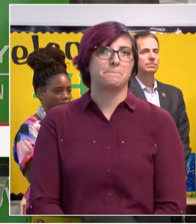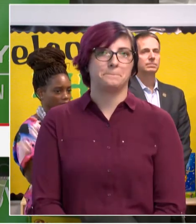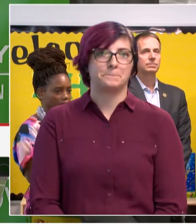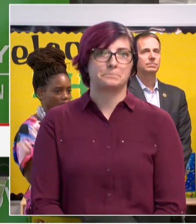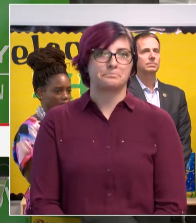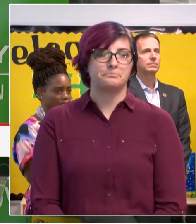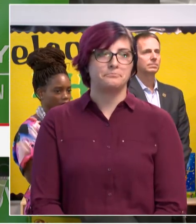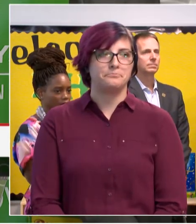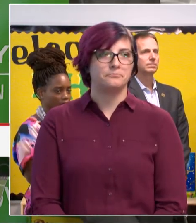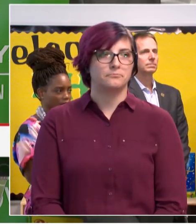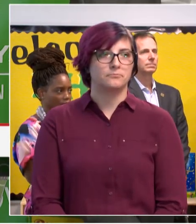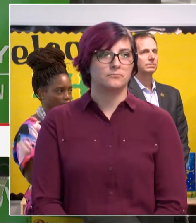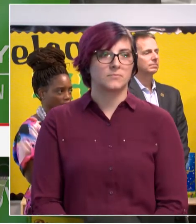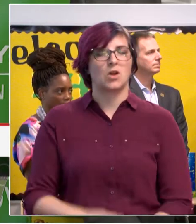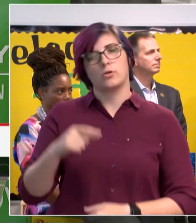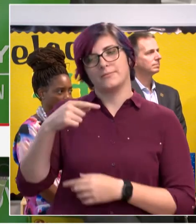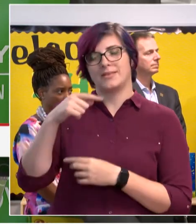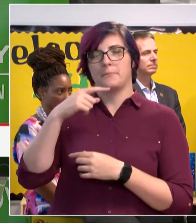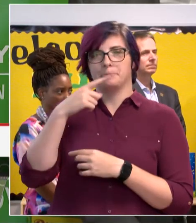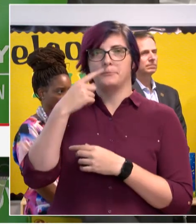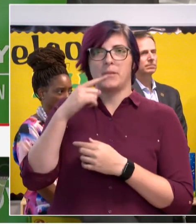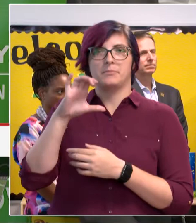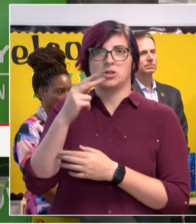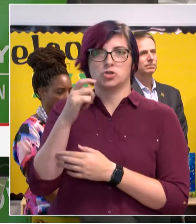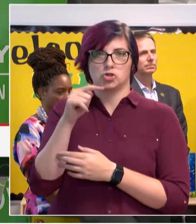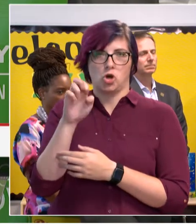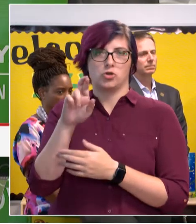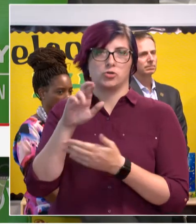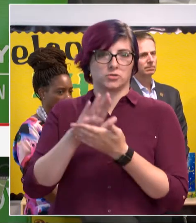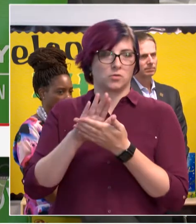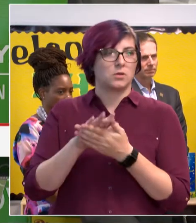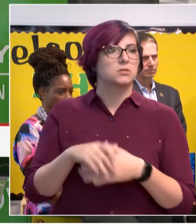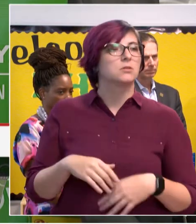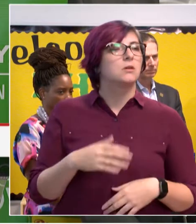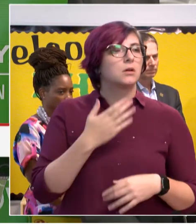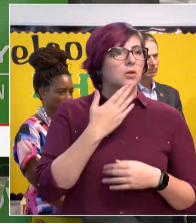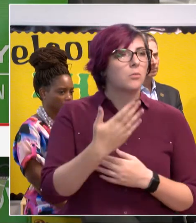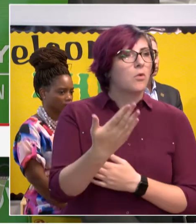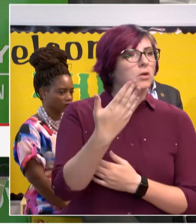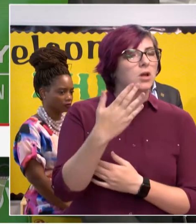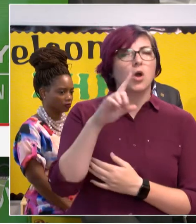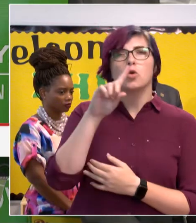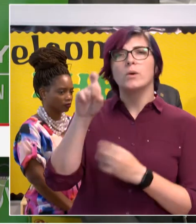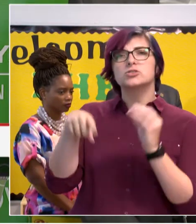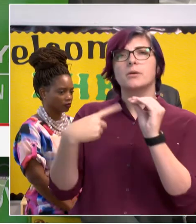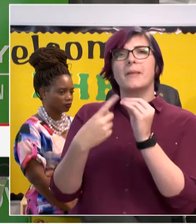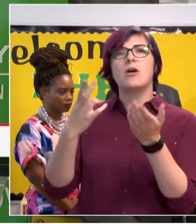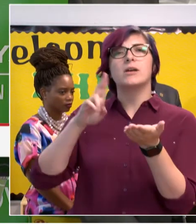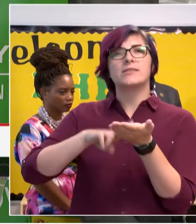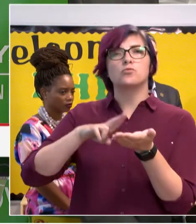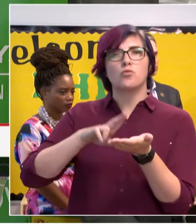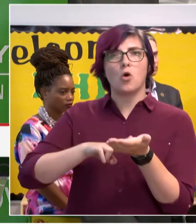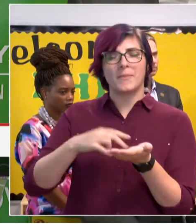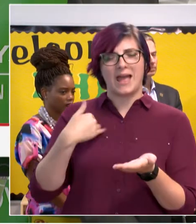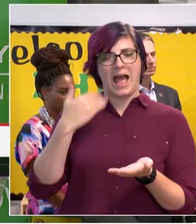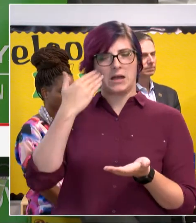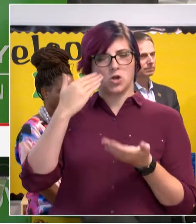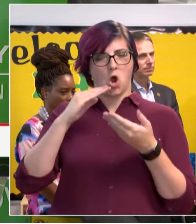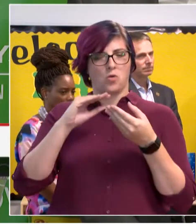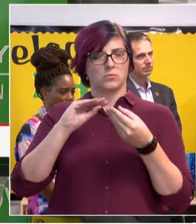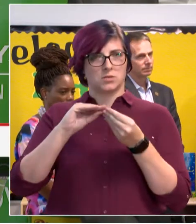On the public charter schools, I should say. Yes. Morning. Question about enrollment. I know numbers are still settling,